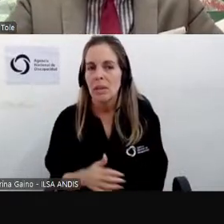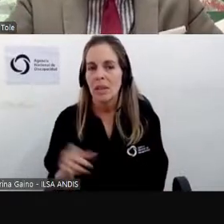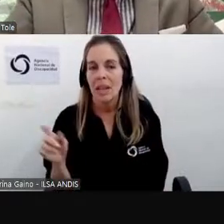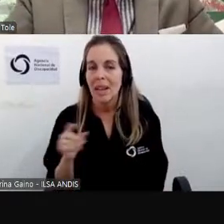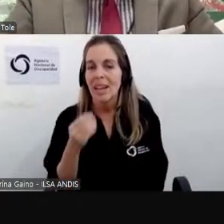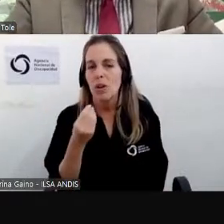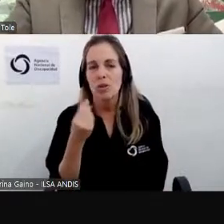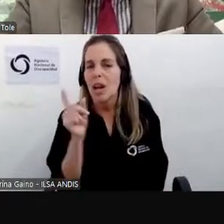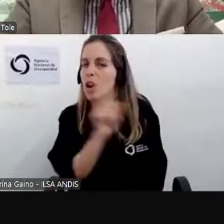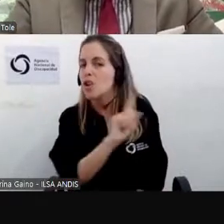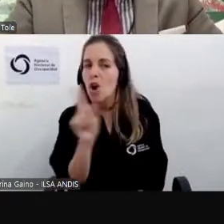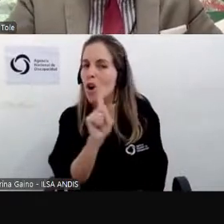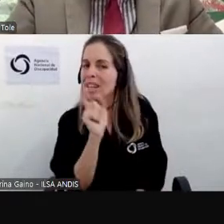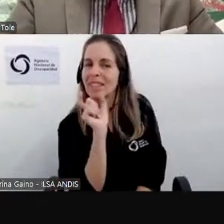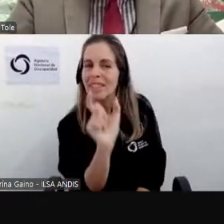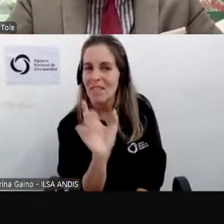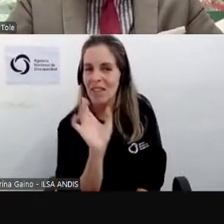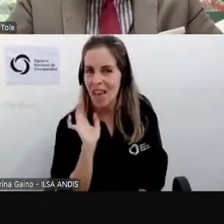that